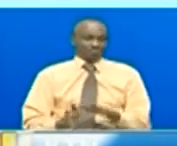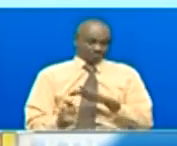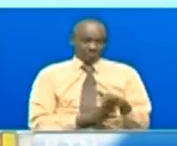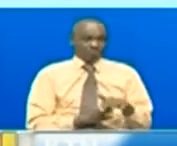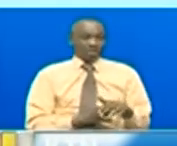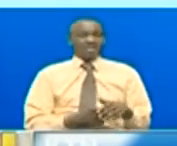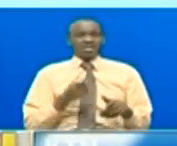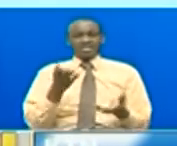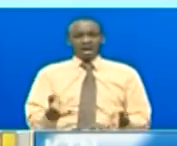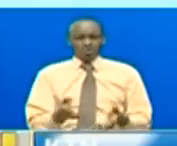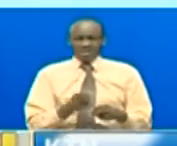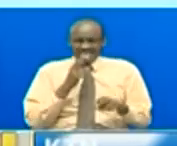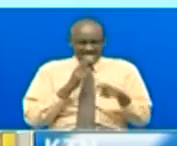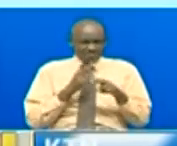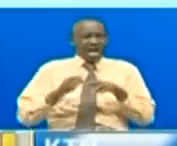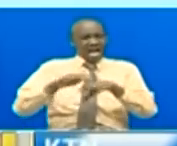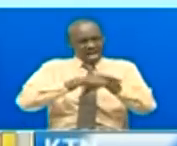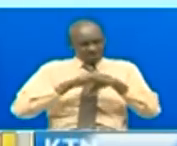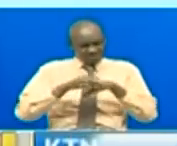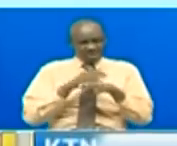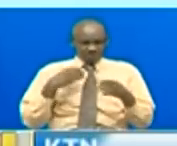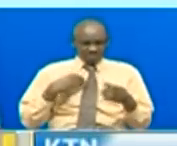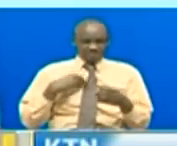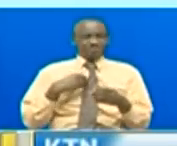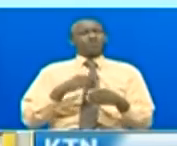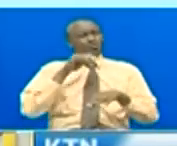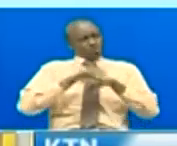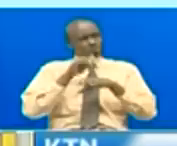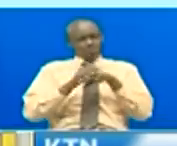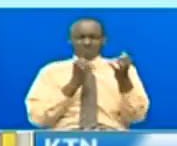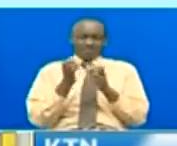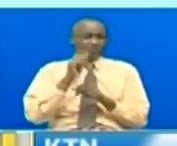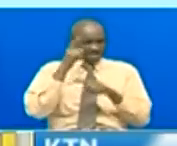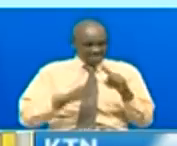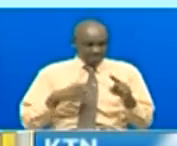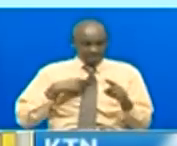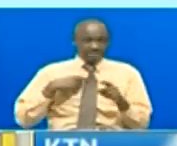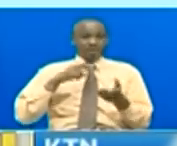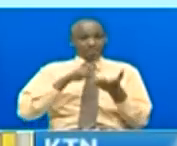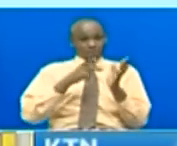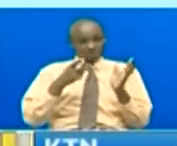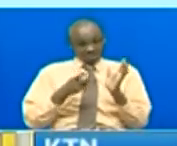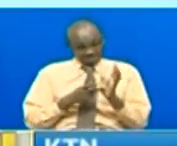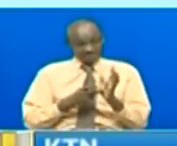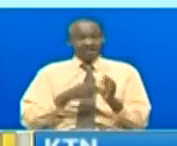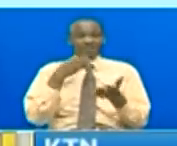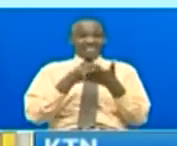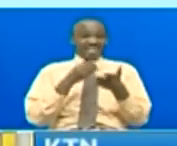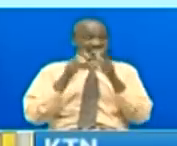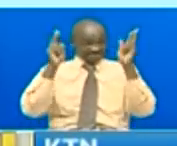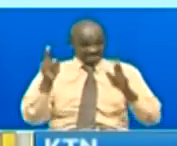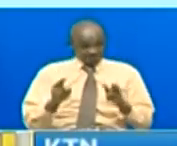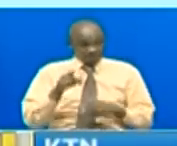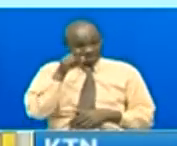Just weeks after being named the African Renewables Deal of the Year 2014 by Project Finance International earlier, the